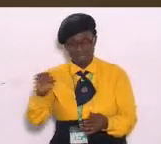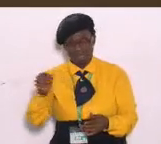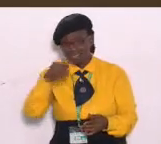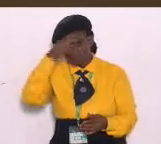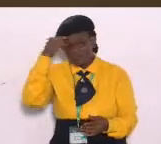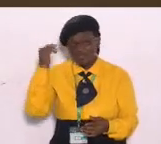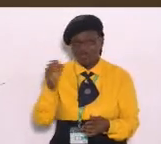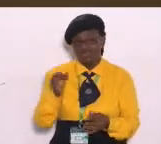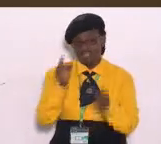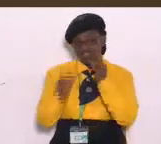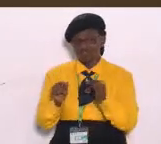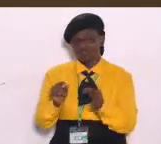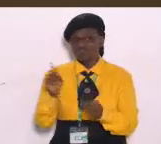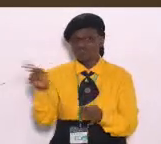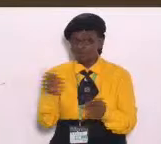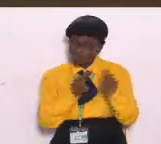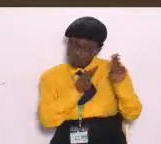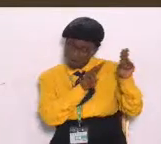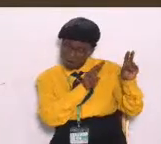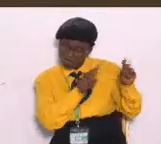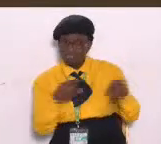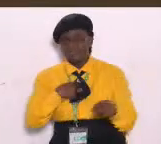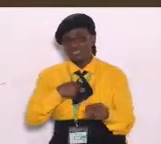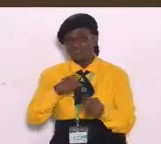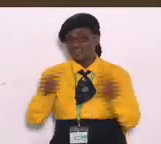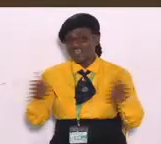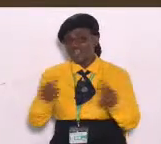Because if you are watching me very closely,